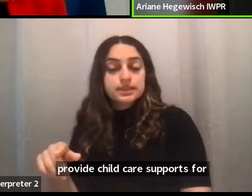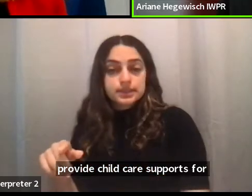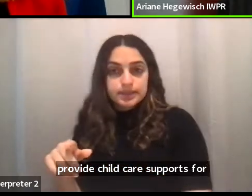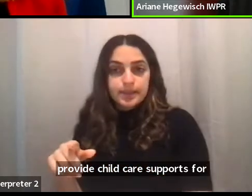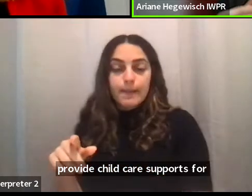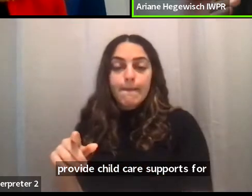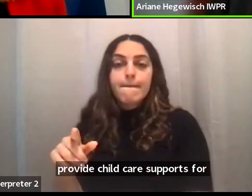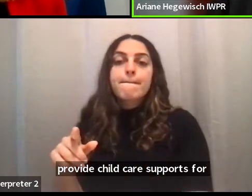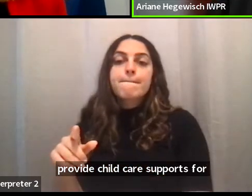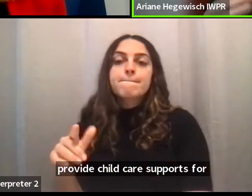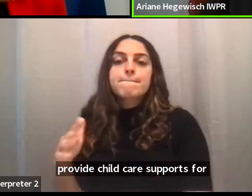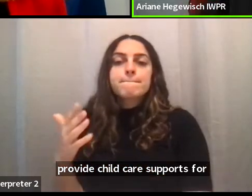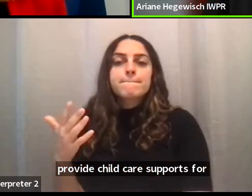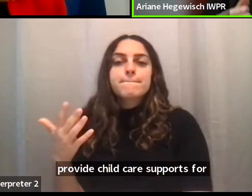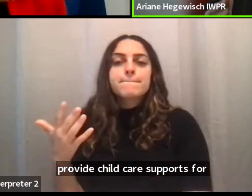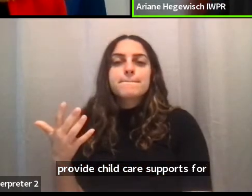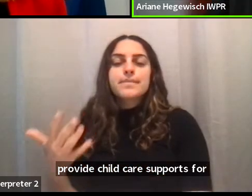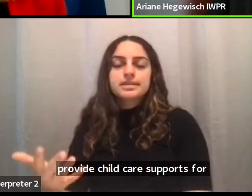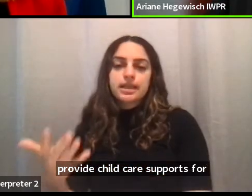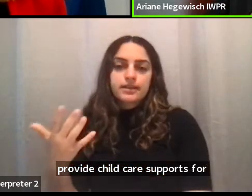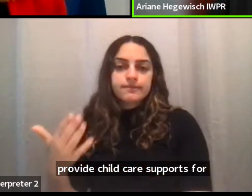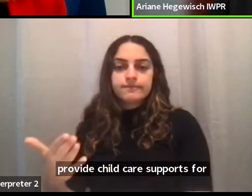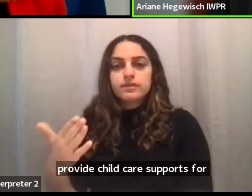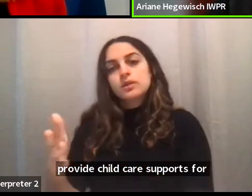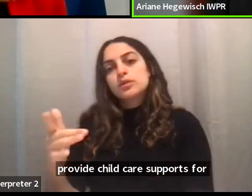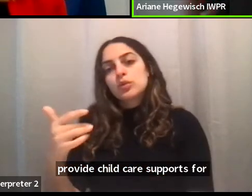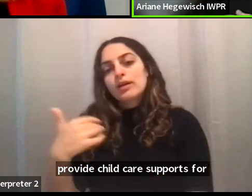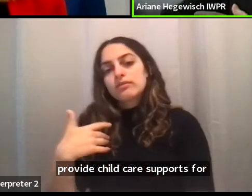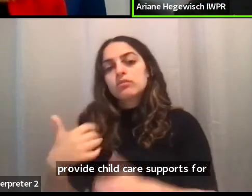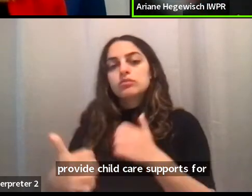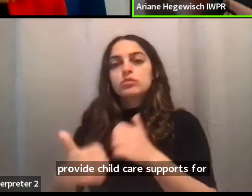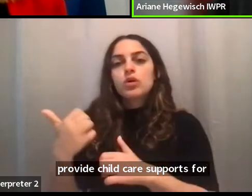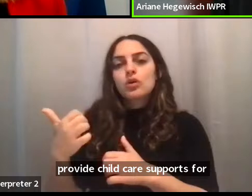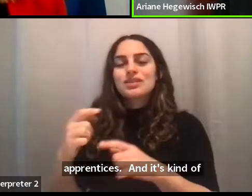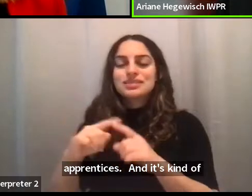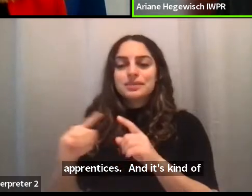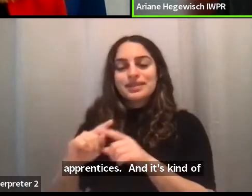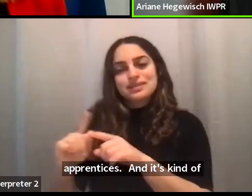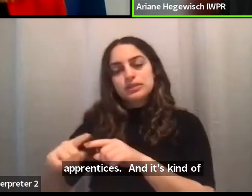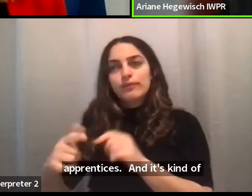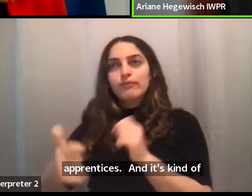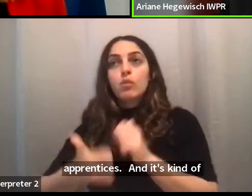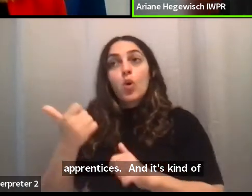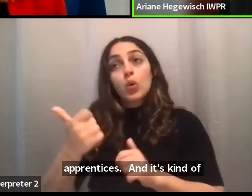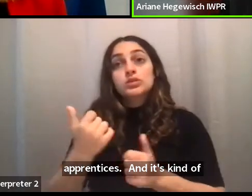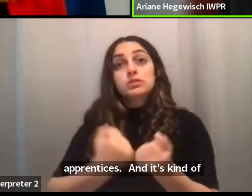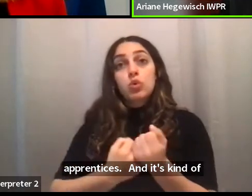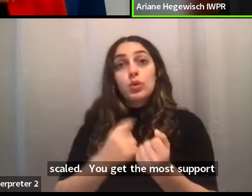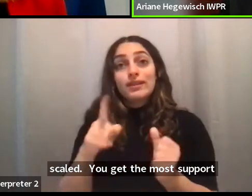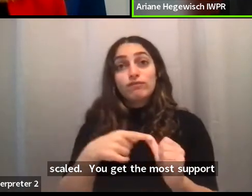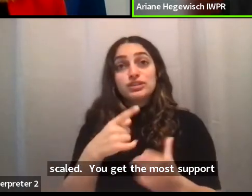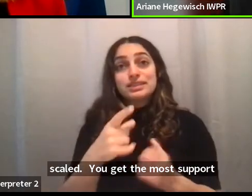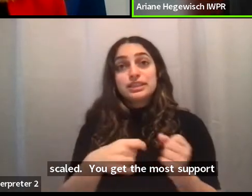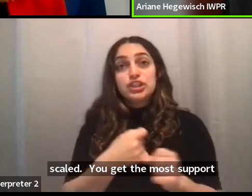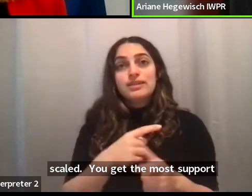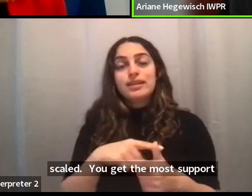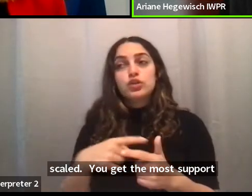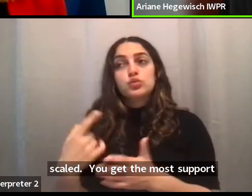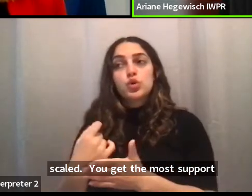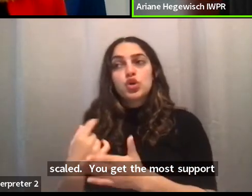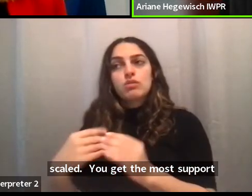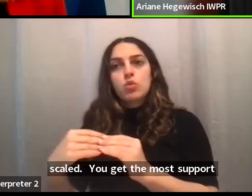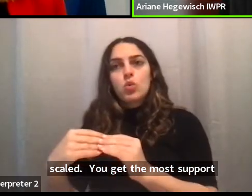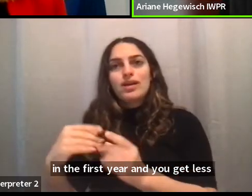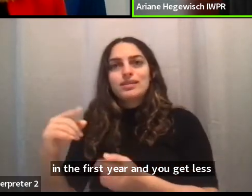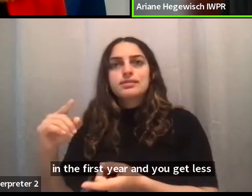and it's kind of scaled you get most support in the first year and then it gets less as you earn more and linked to